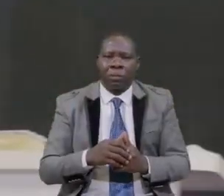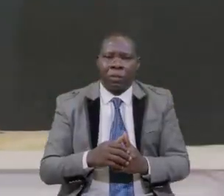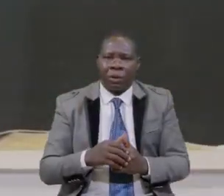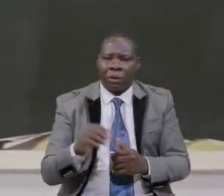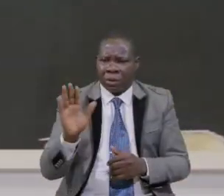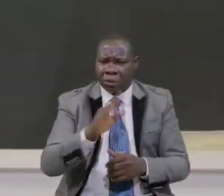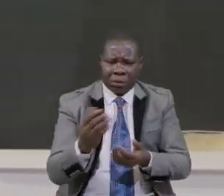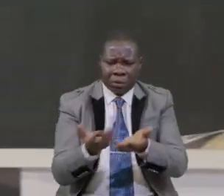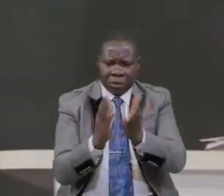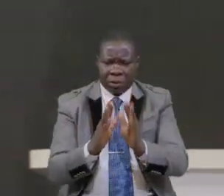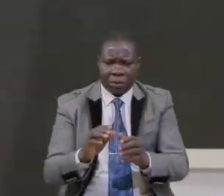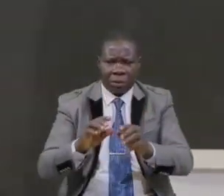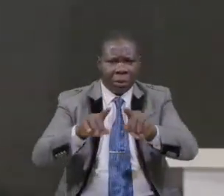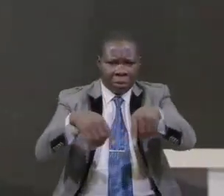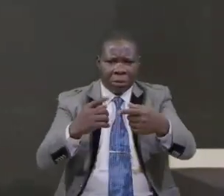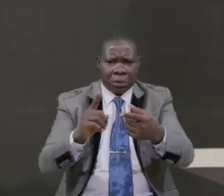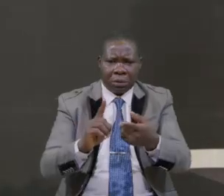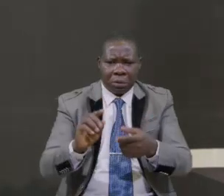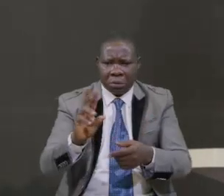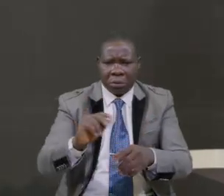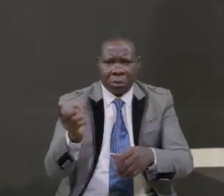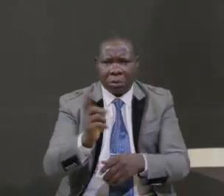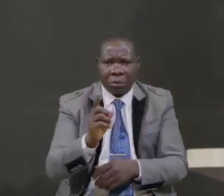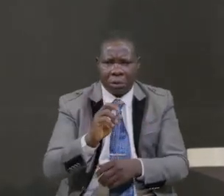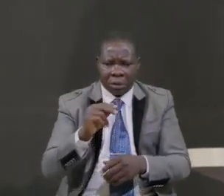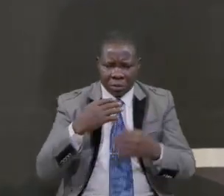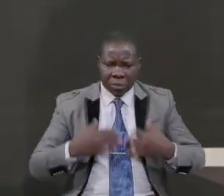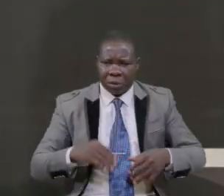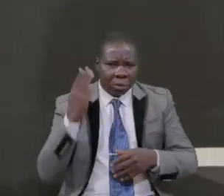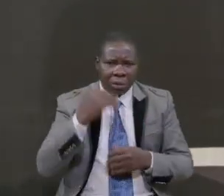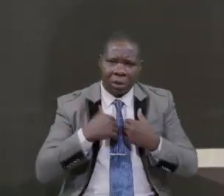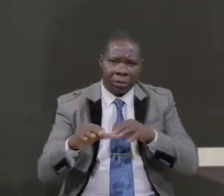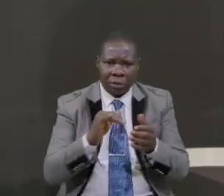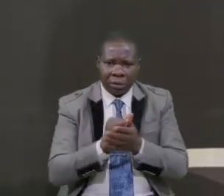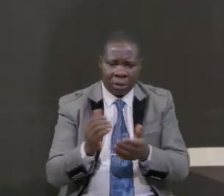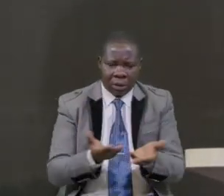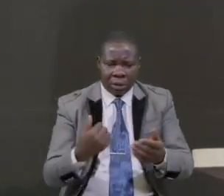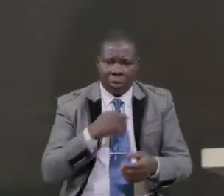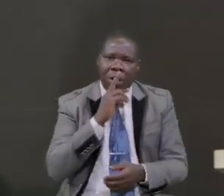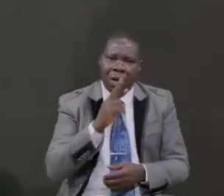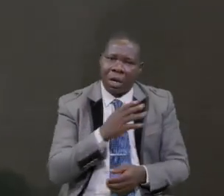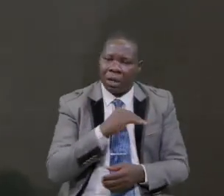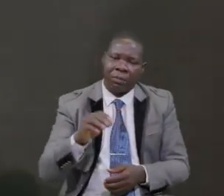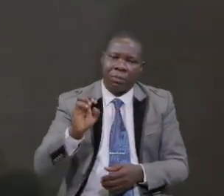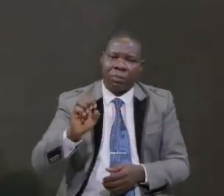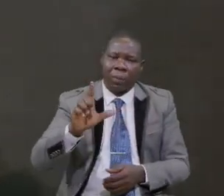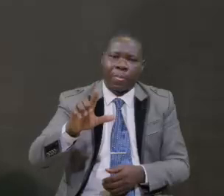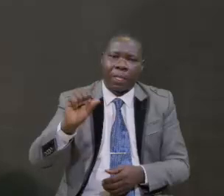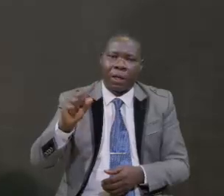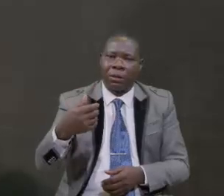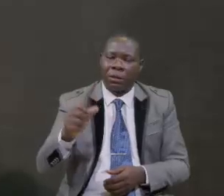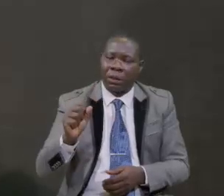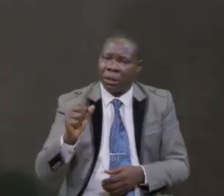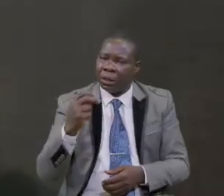Nobody could have done that. Here we are. And Elisha said, but I knew, I saw you following the man, I saw